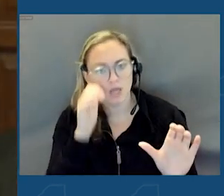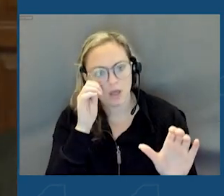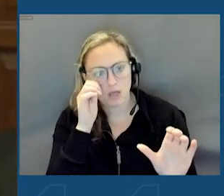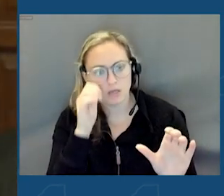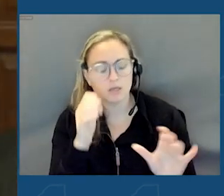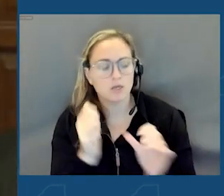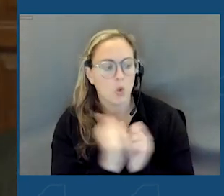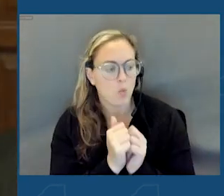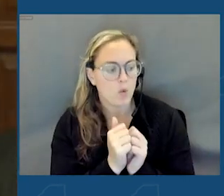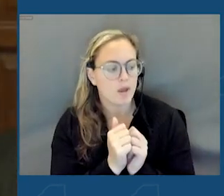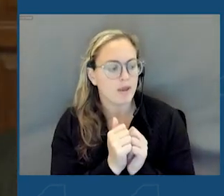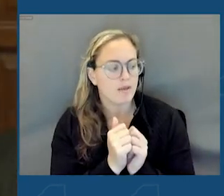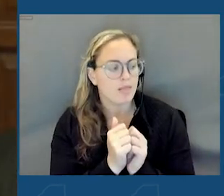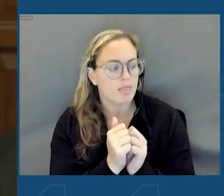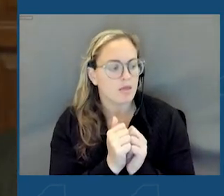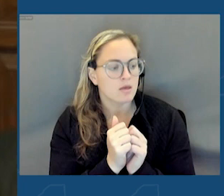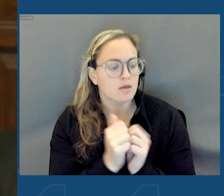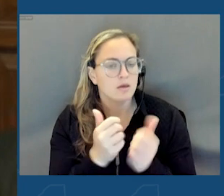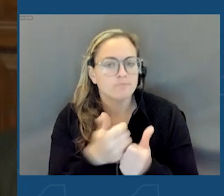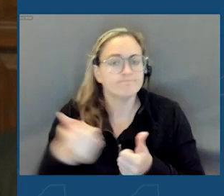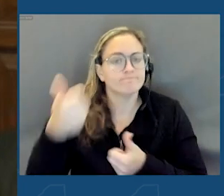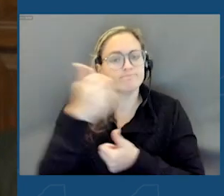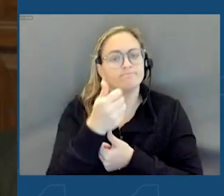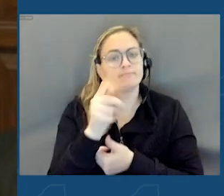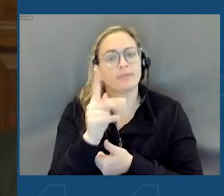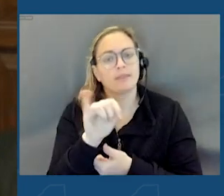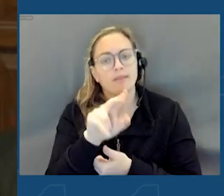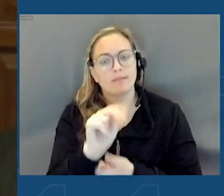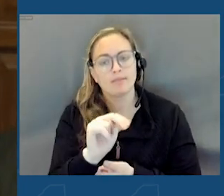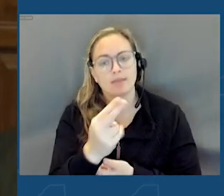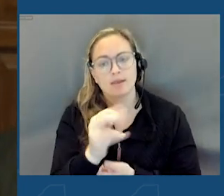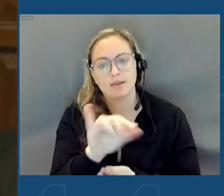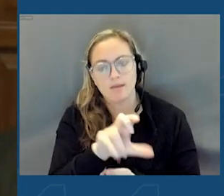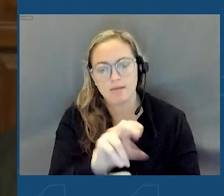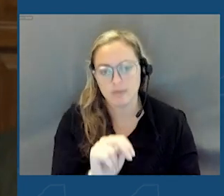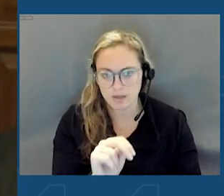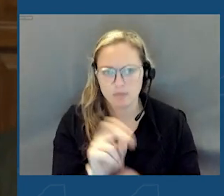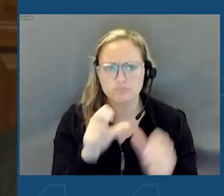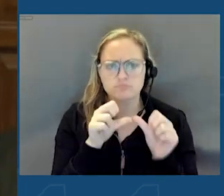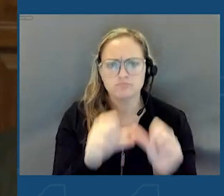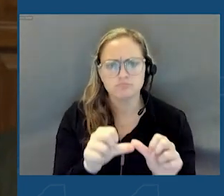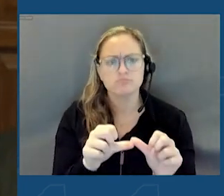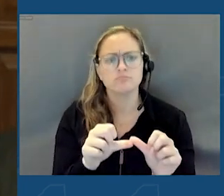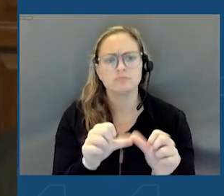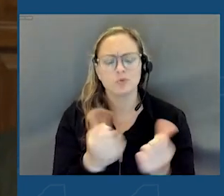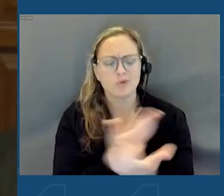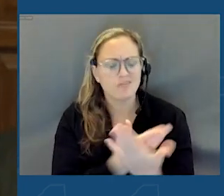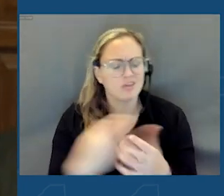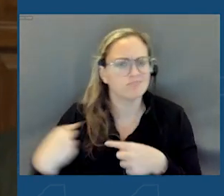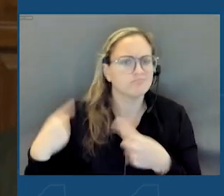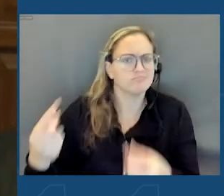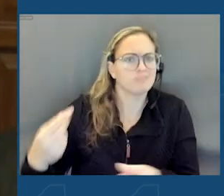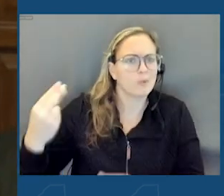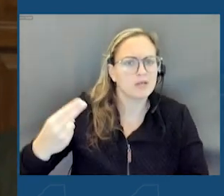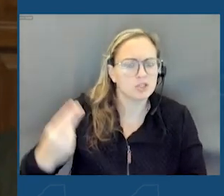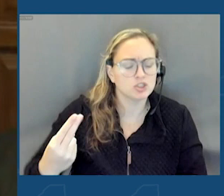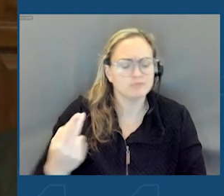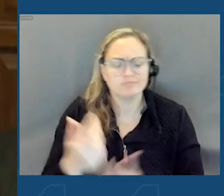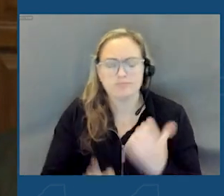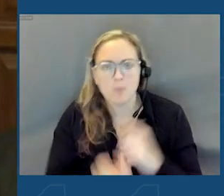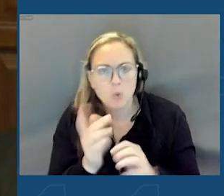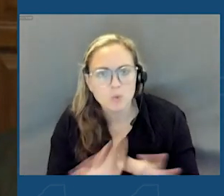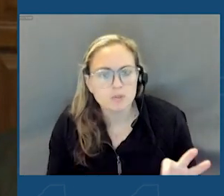the elevation of Caitlin Halligan to this position continues in the vein that it always has throughout our history. This is what's most important to